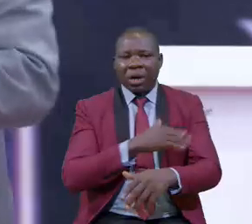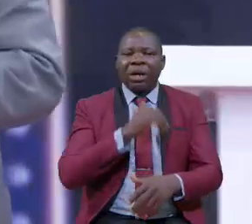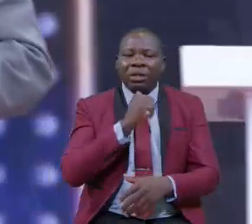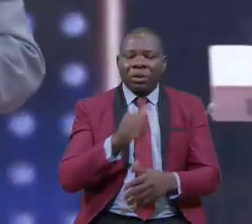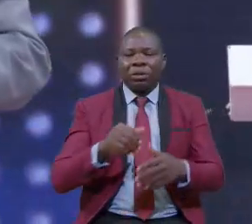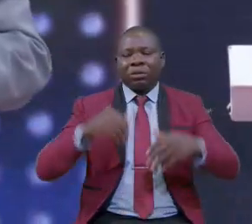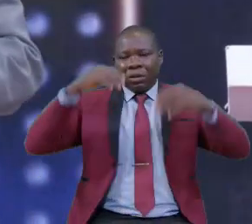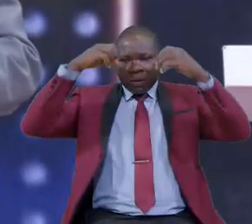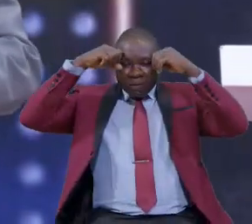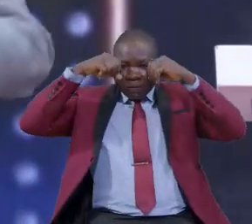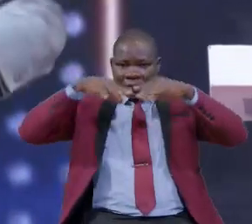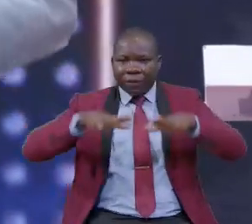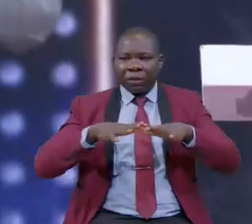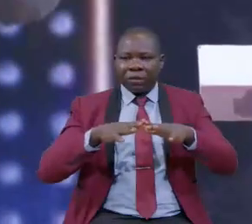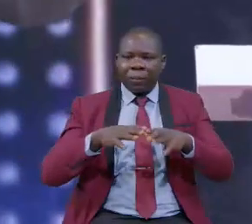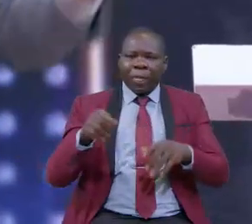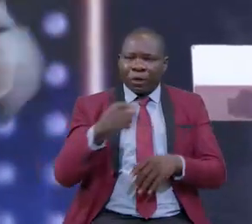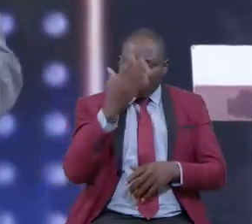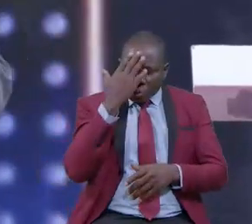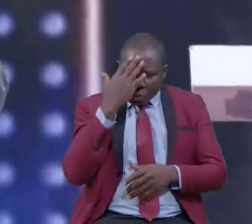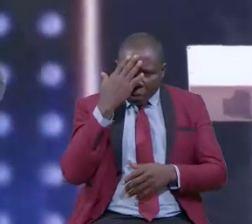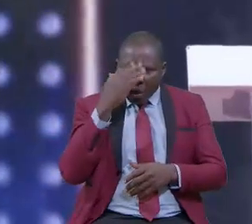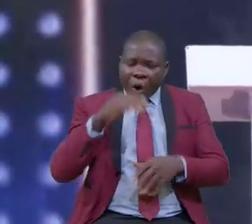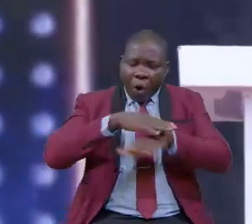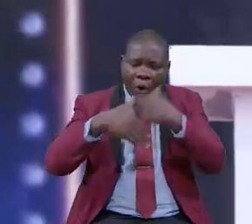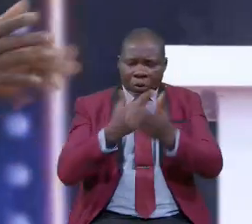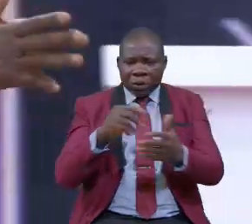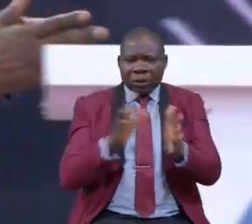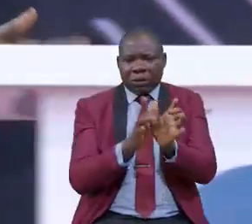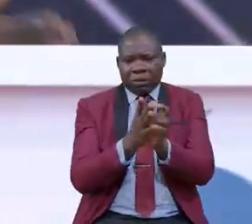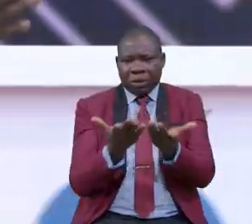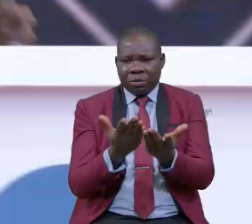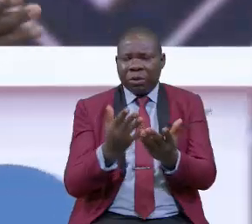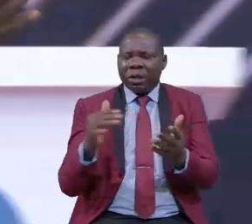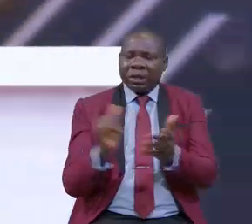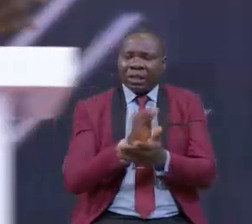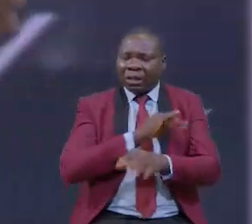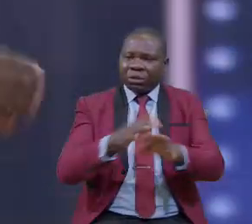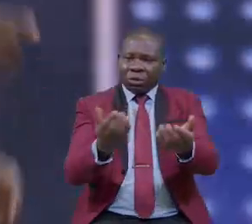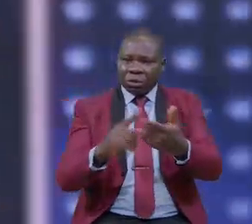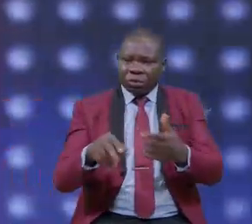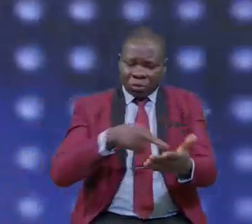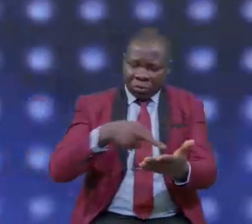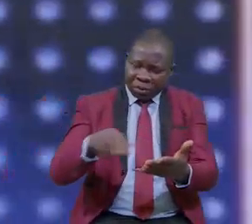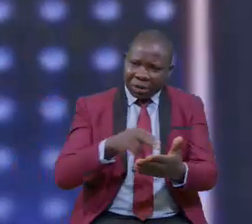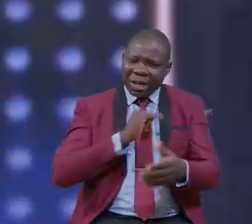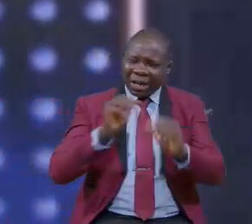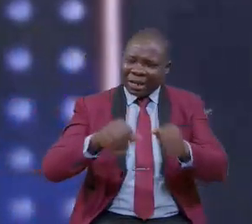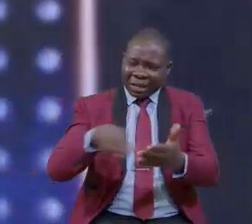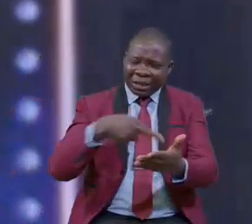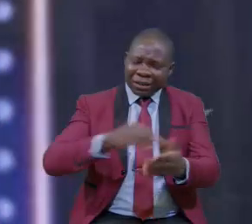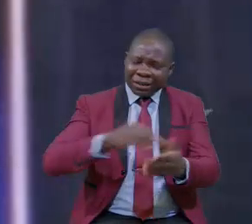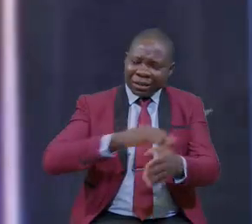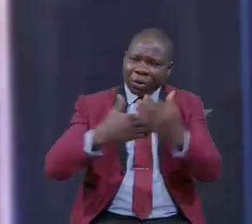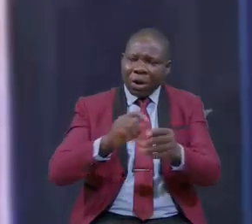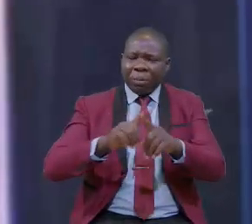scriptures I, you know, want to read. I could read them. I could read even more than that. But the point is this. The reason we're waiting